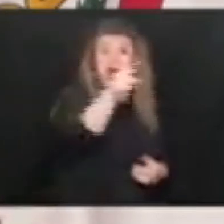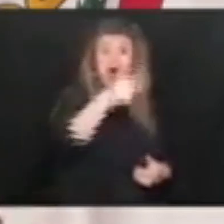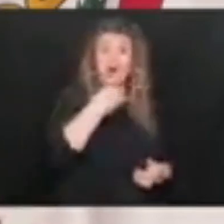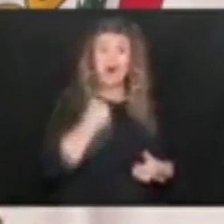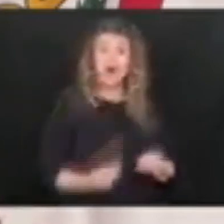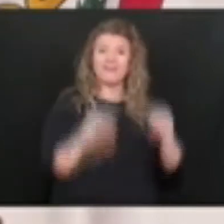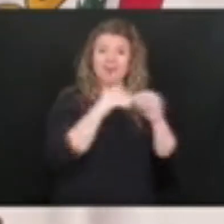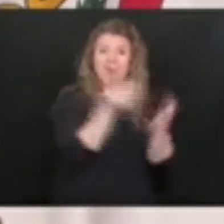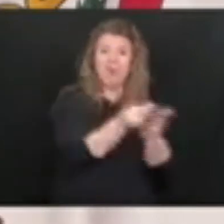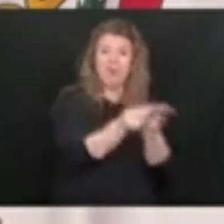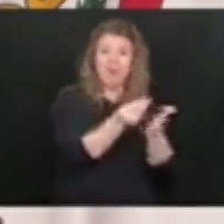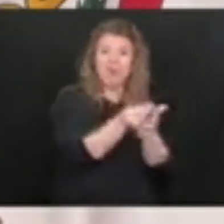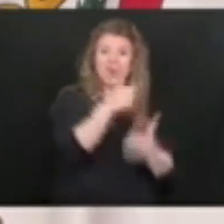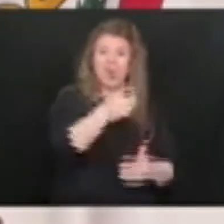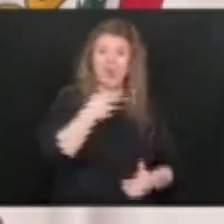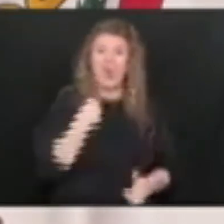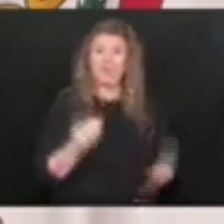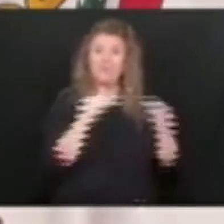of our people.